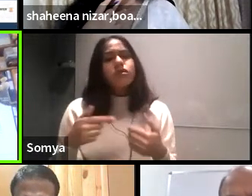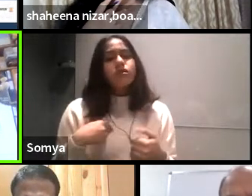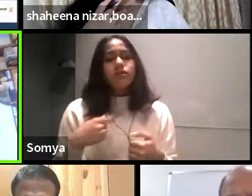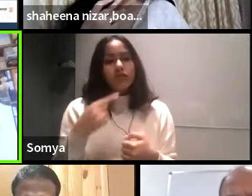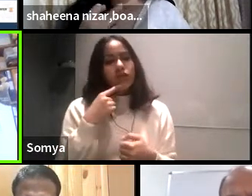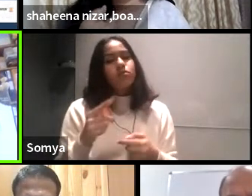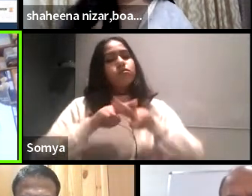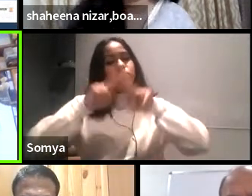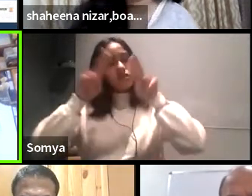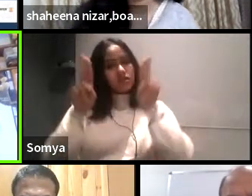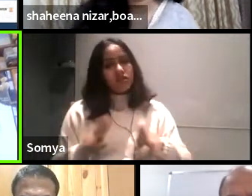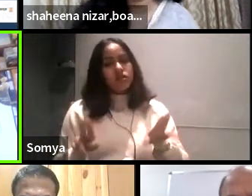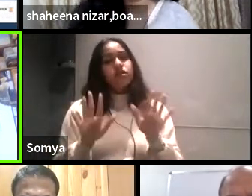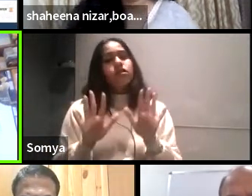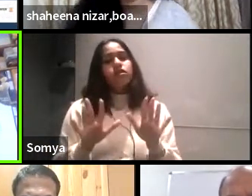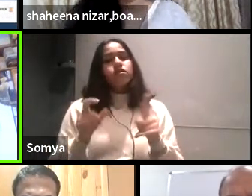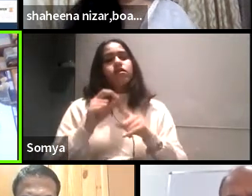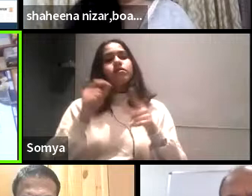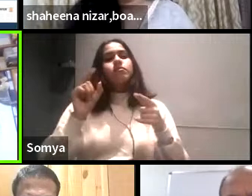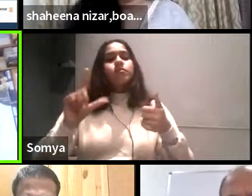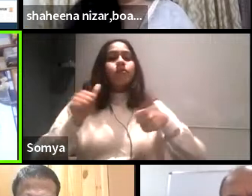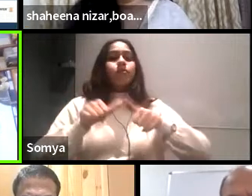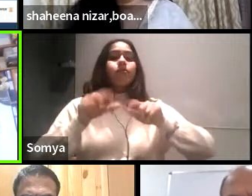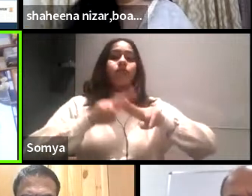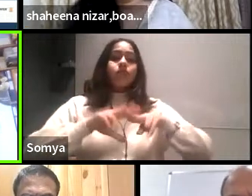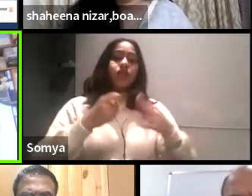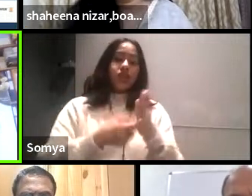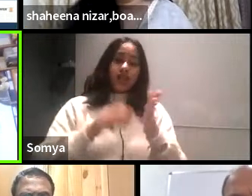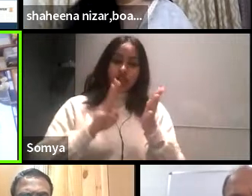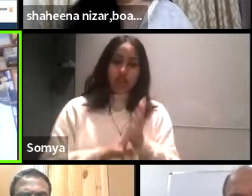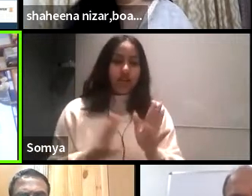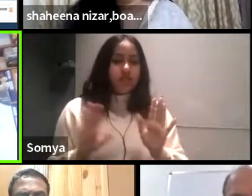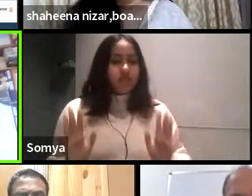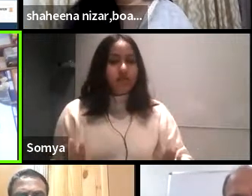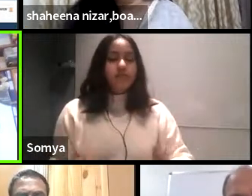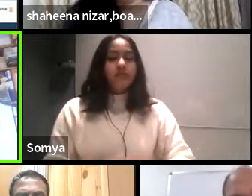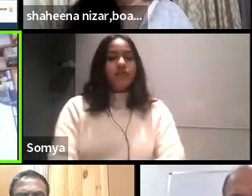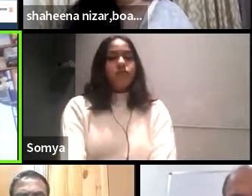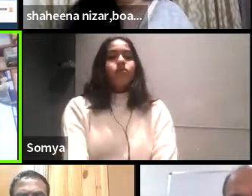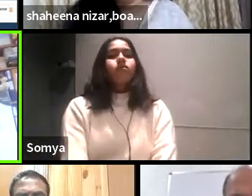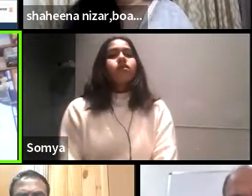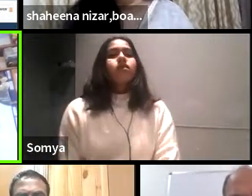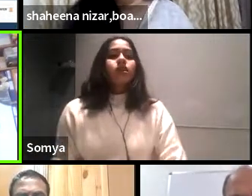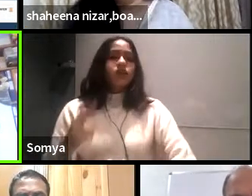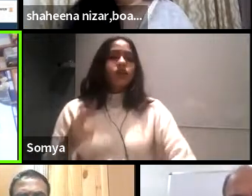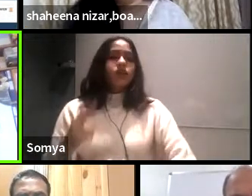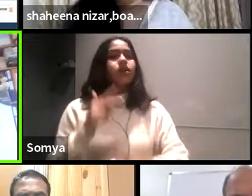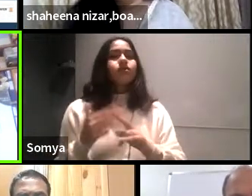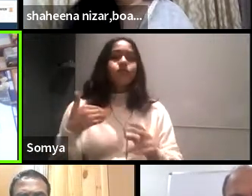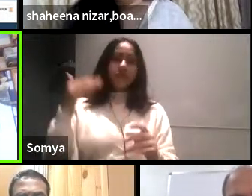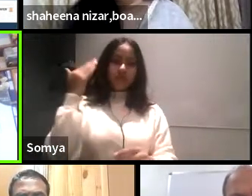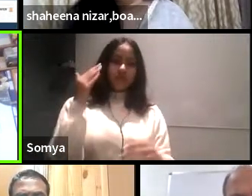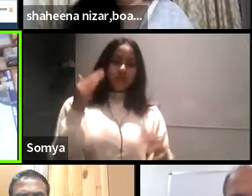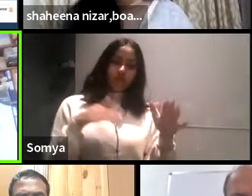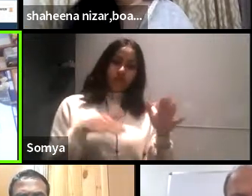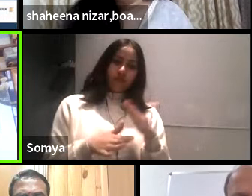international platform. Now, as we know, like when you have this